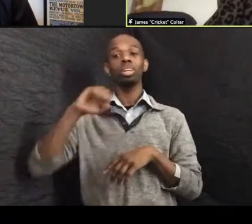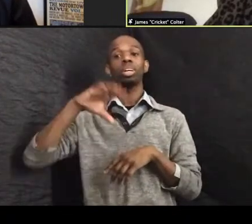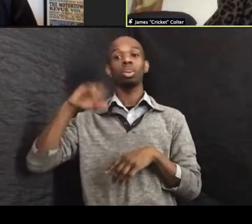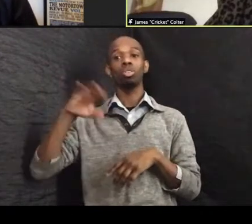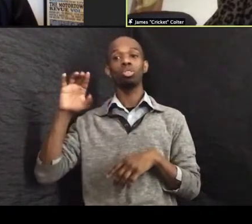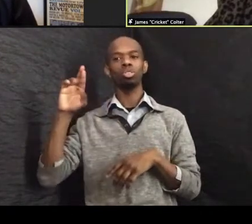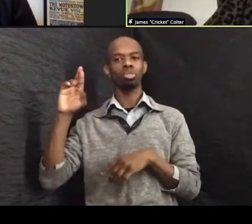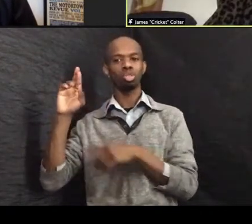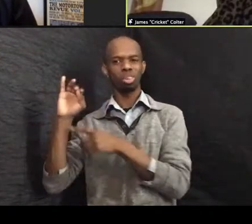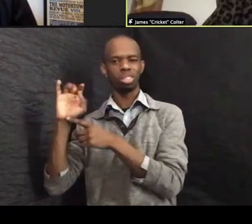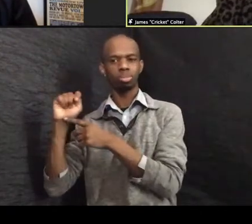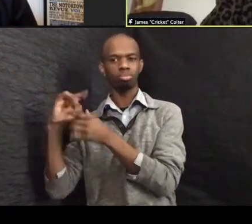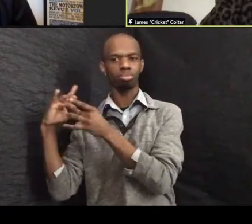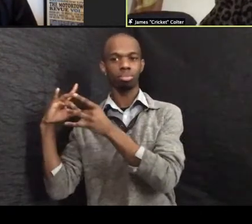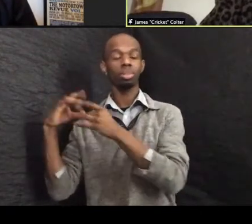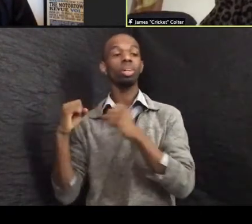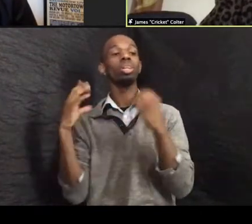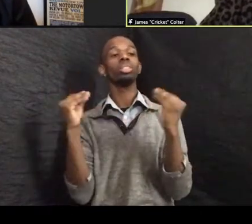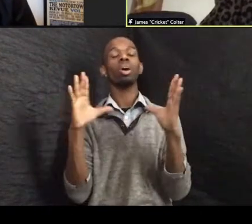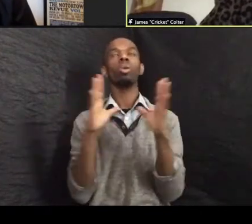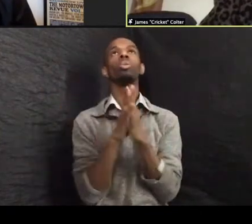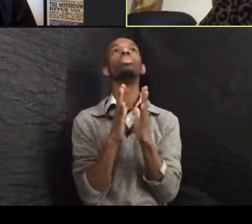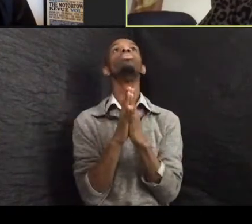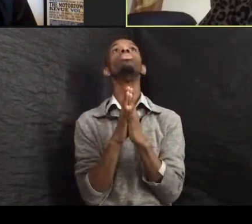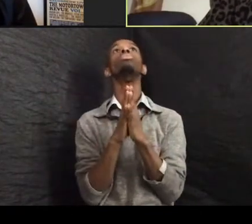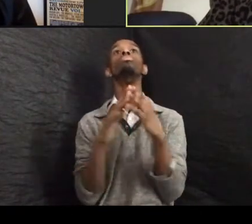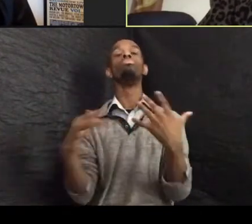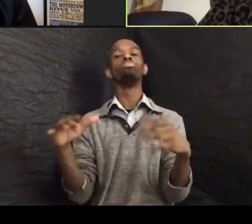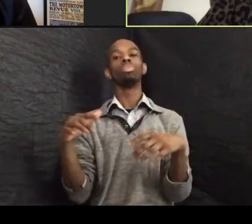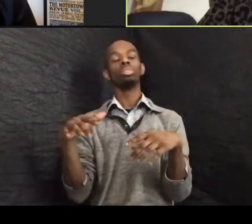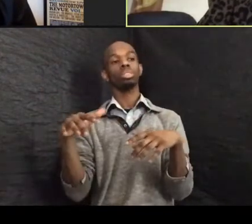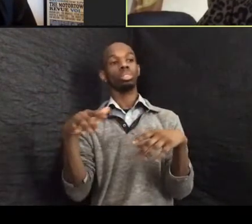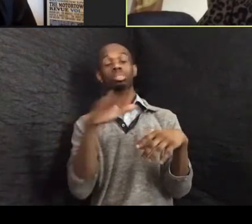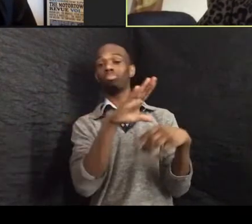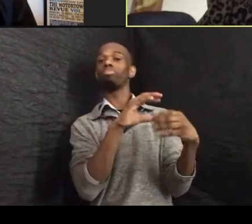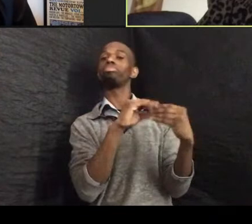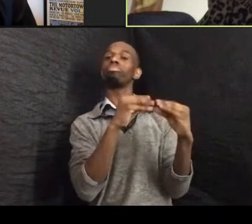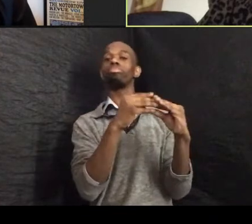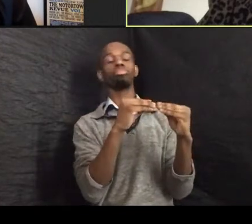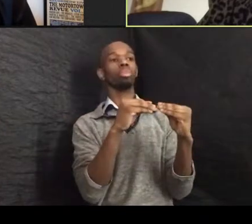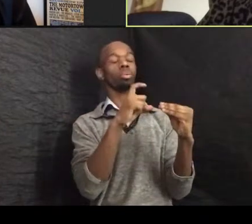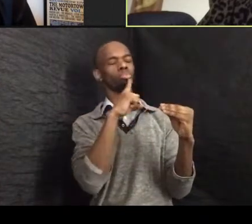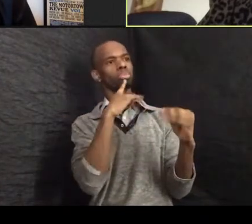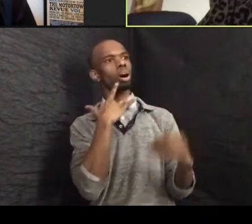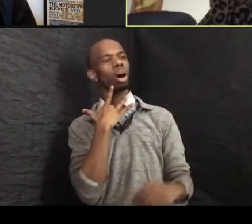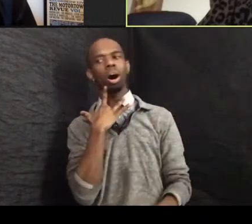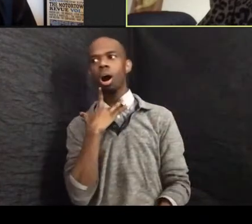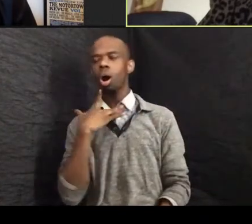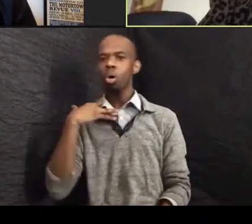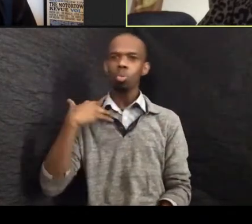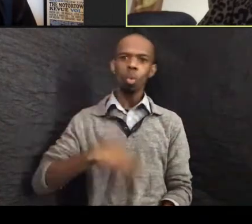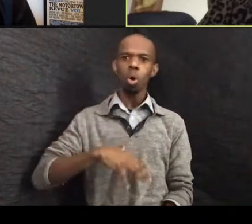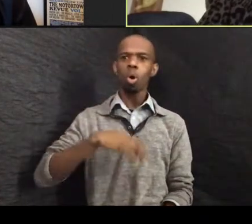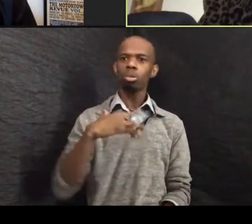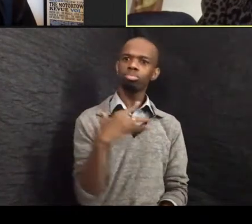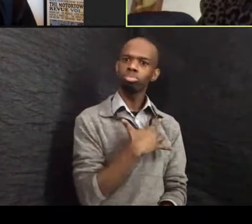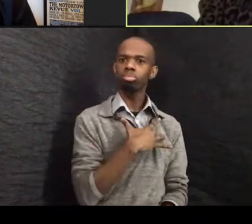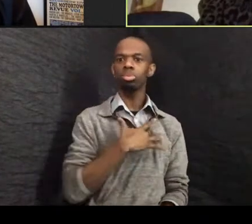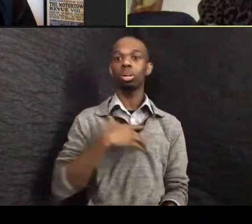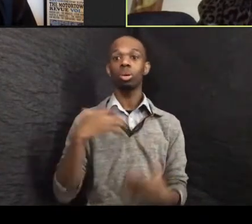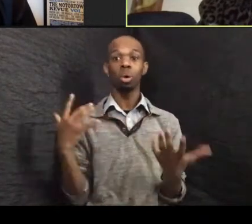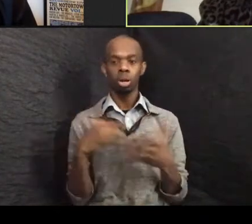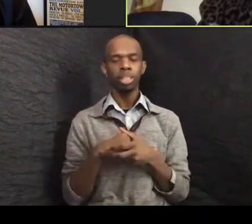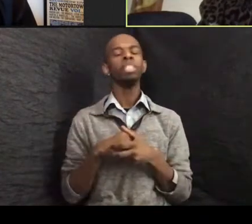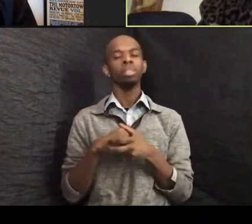Blew me away was, I tell people that I kind of because being in